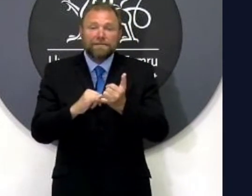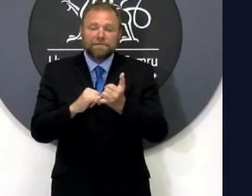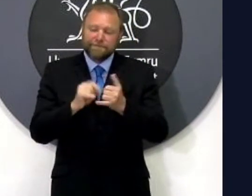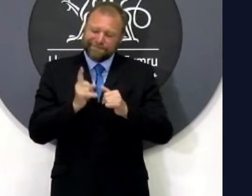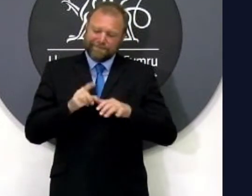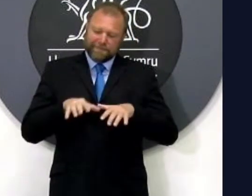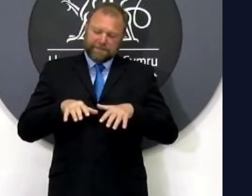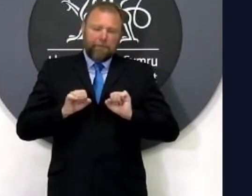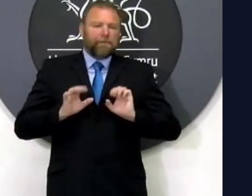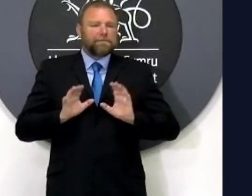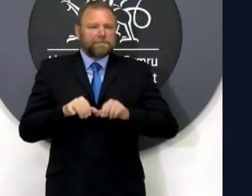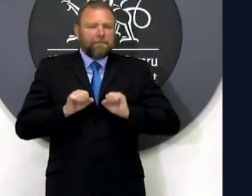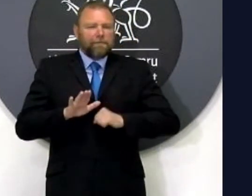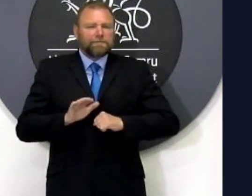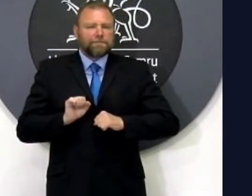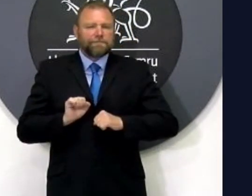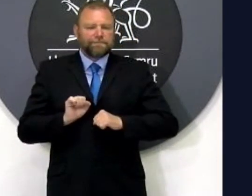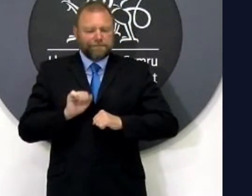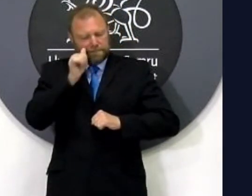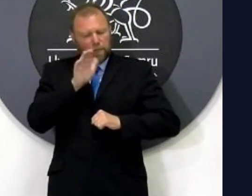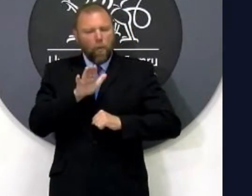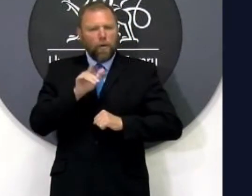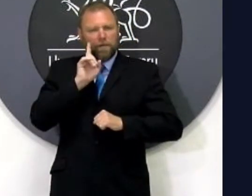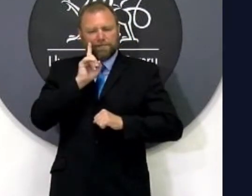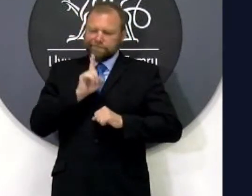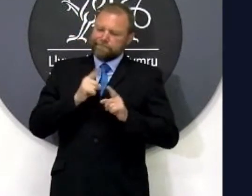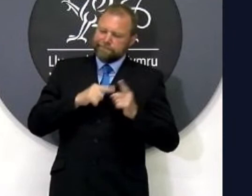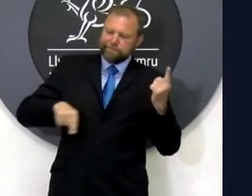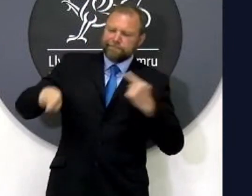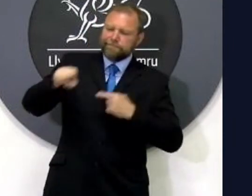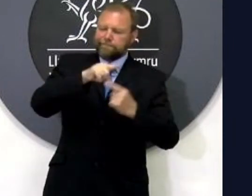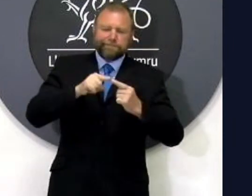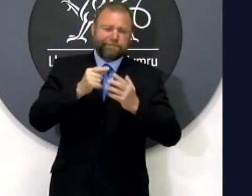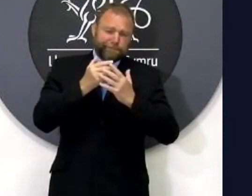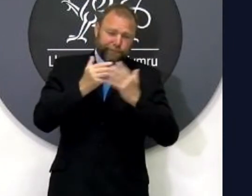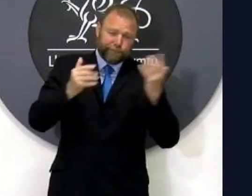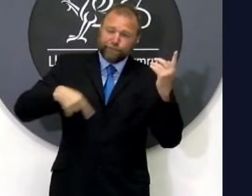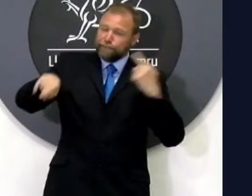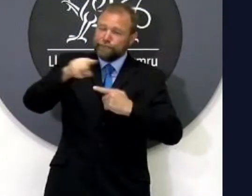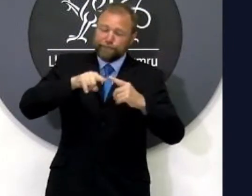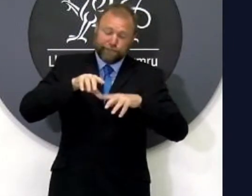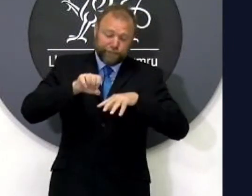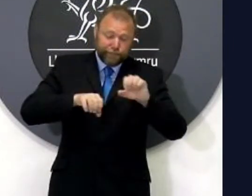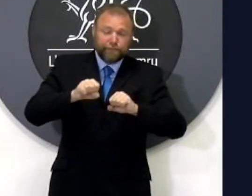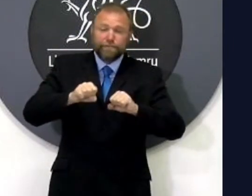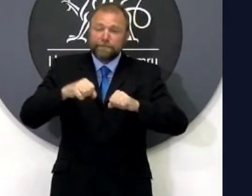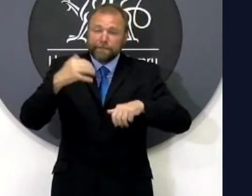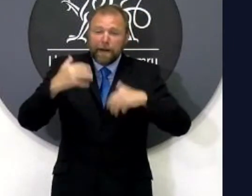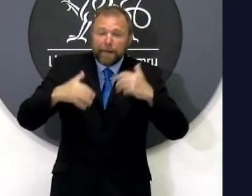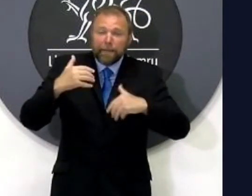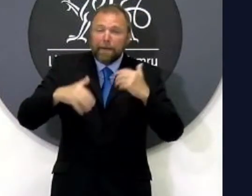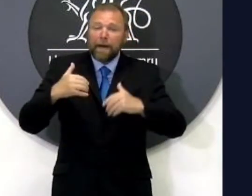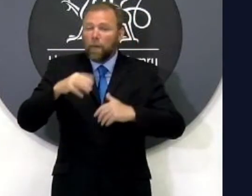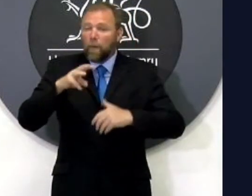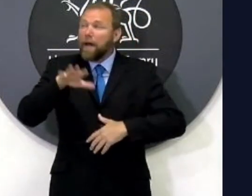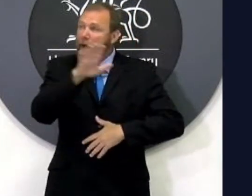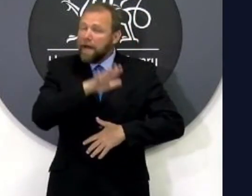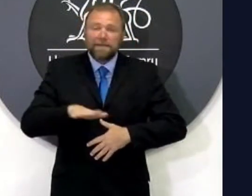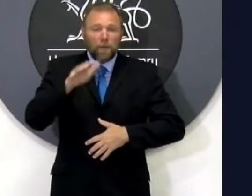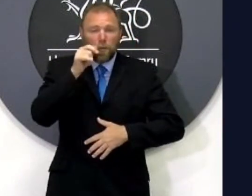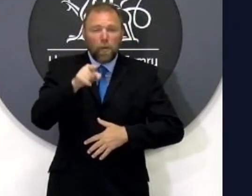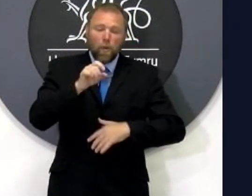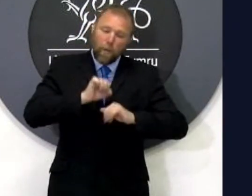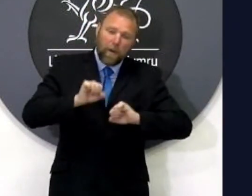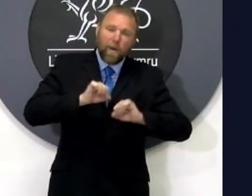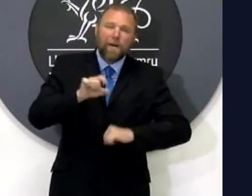NHS. We're aware that there are thousands of people who are struggling in pain in Wales, and we're determined to tackle this issue. We've already